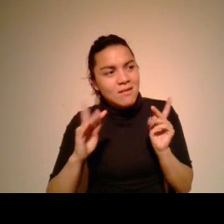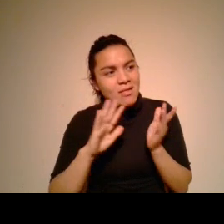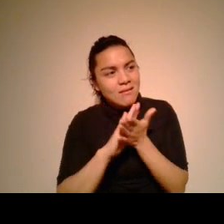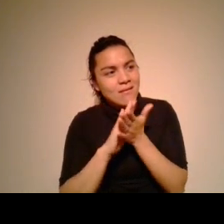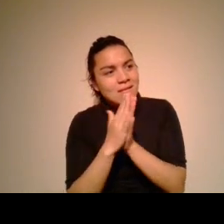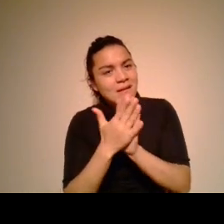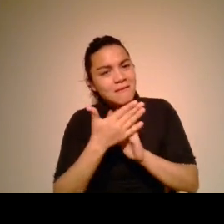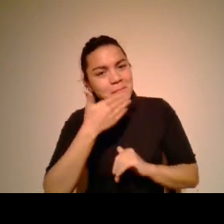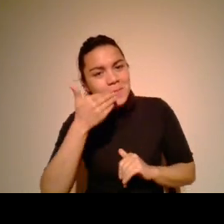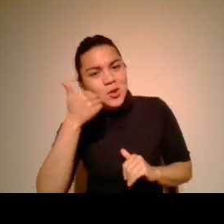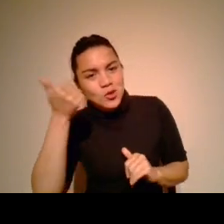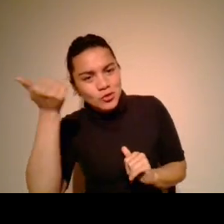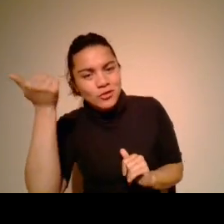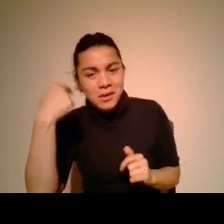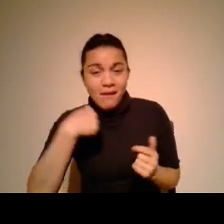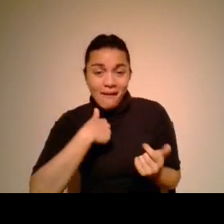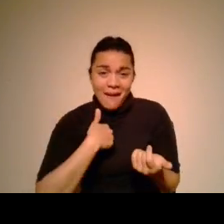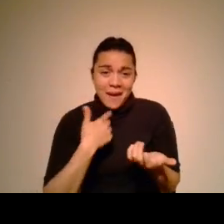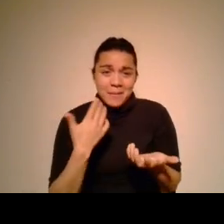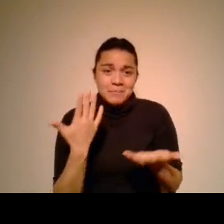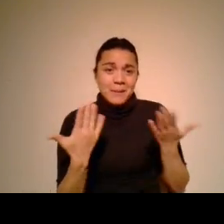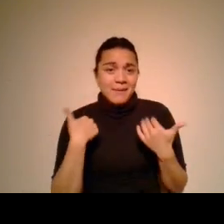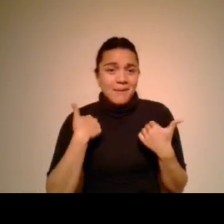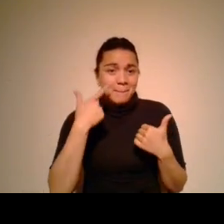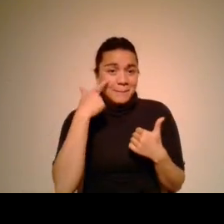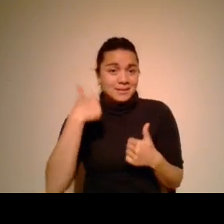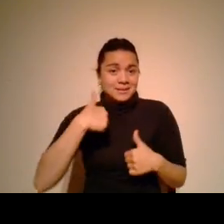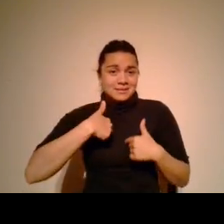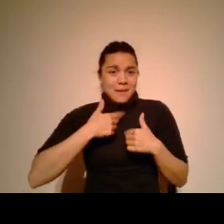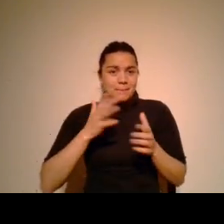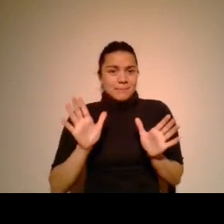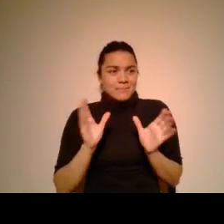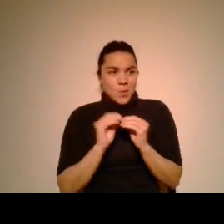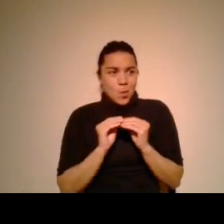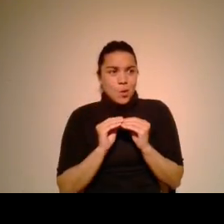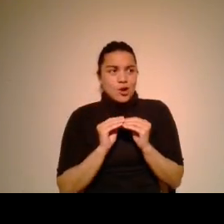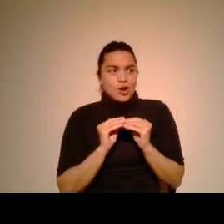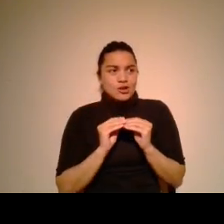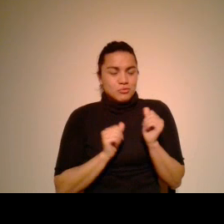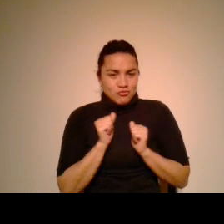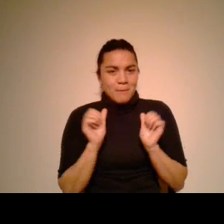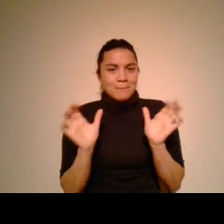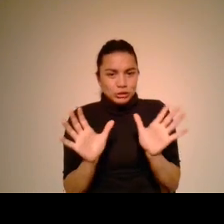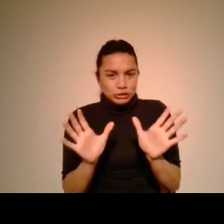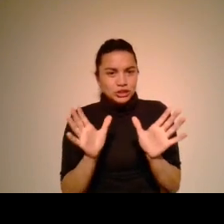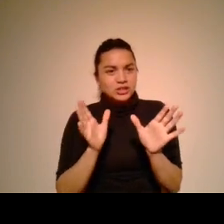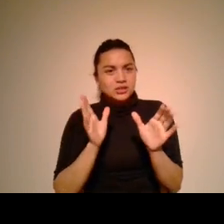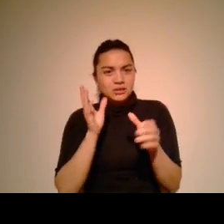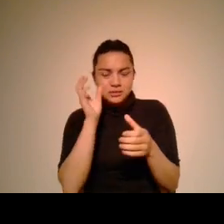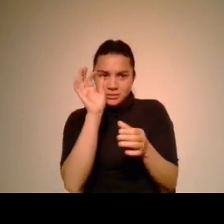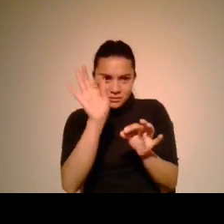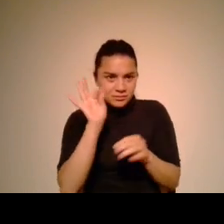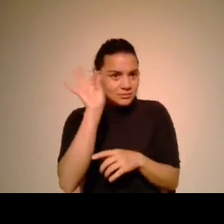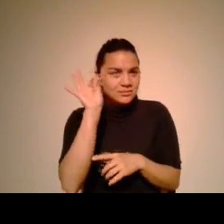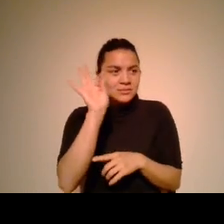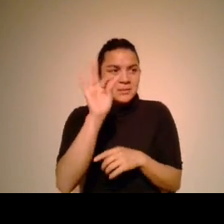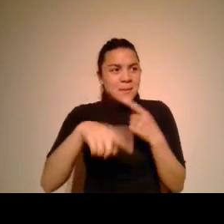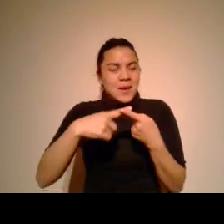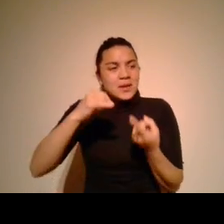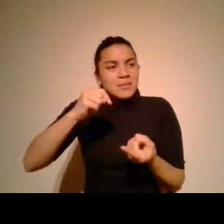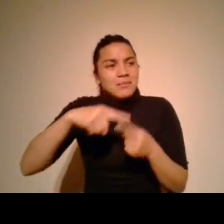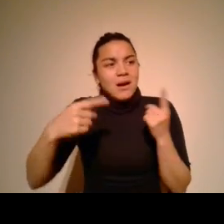really pushy about it and people have just gotten used to me. But part of it, I think, is also a change over time, just in terms of how people